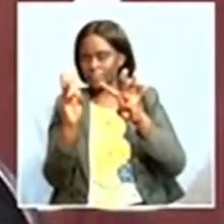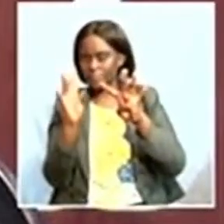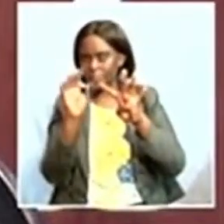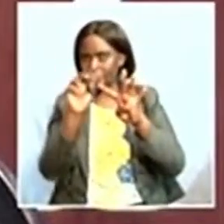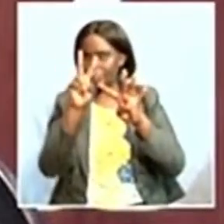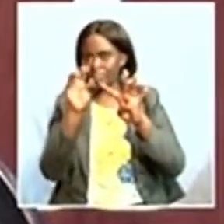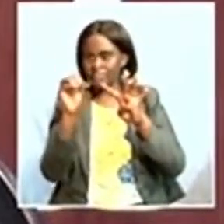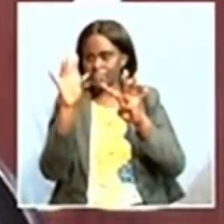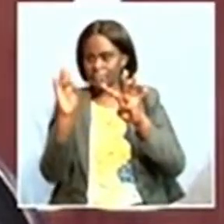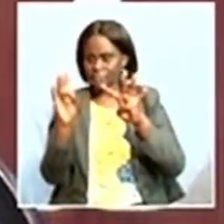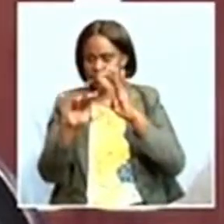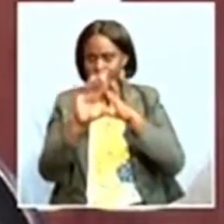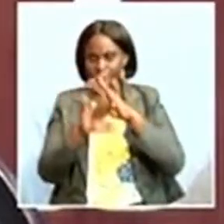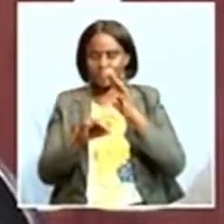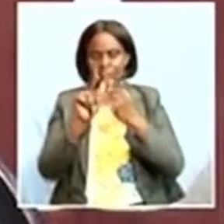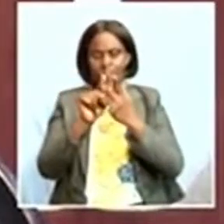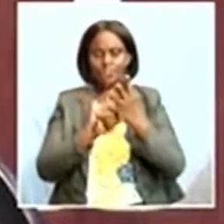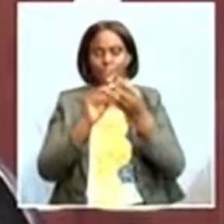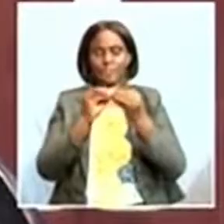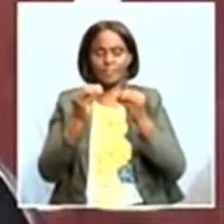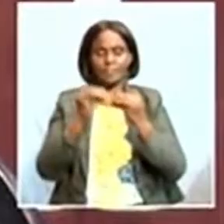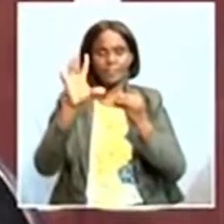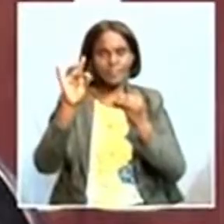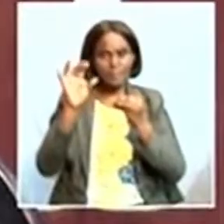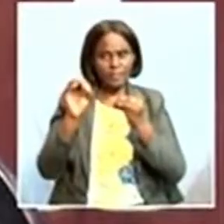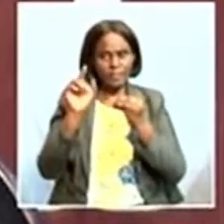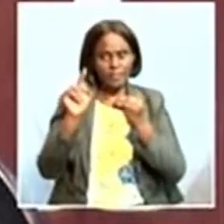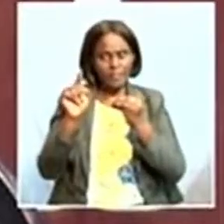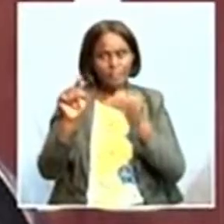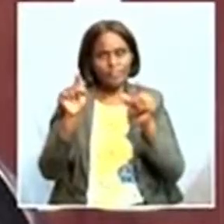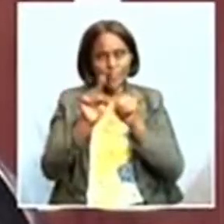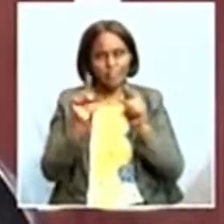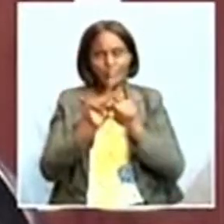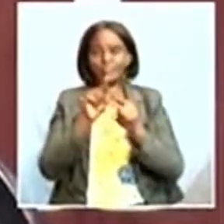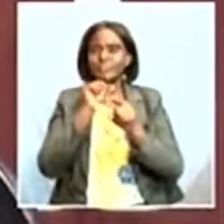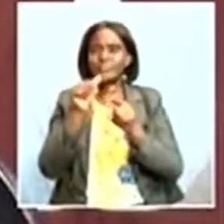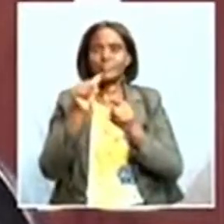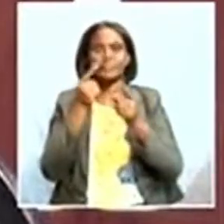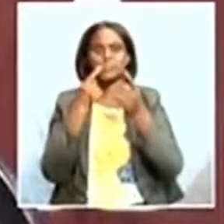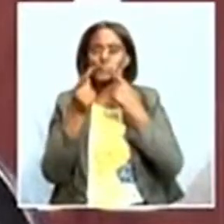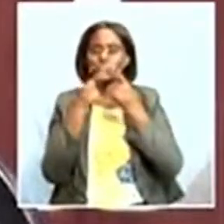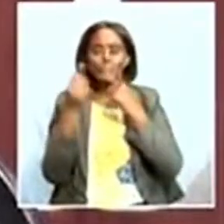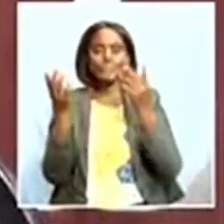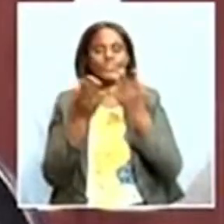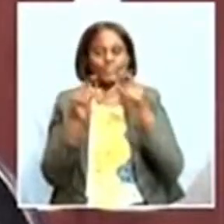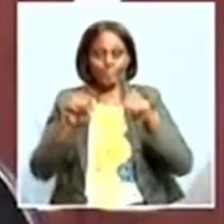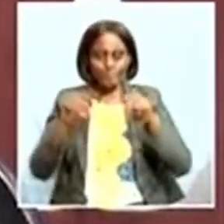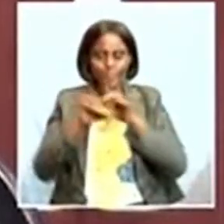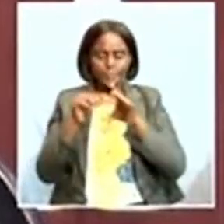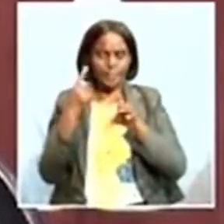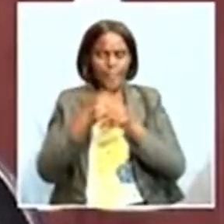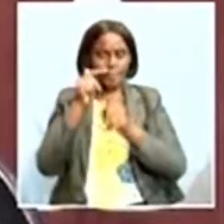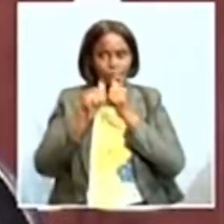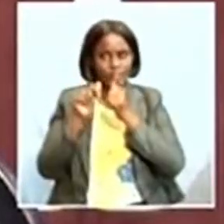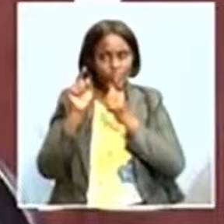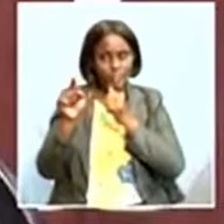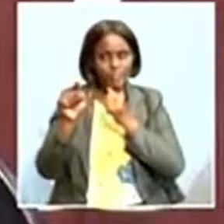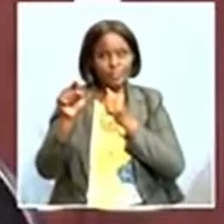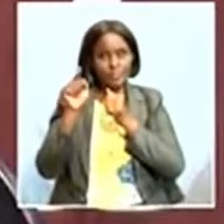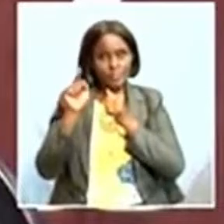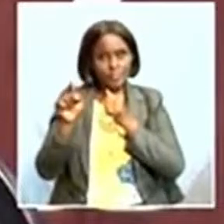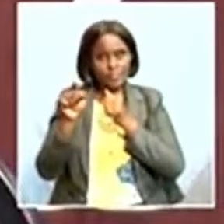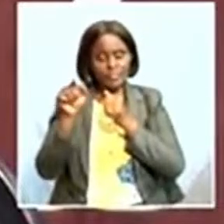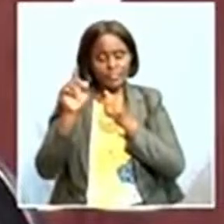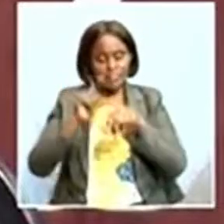207, understanding orders 80, was not considered on the floor of the House due to the fact that when